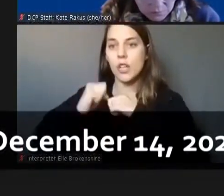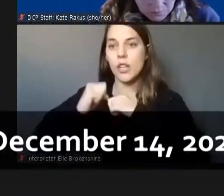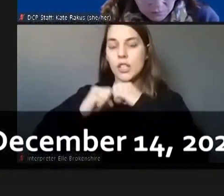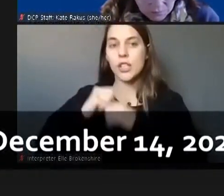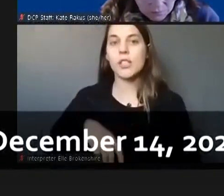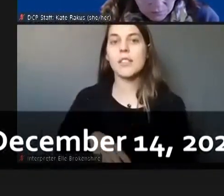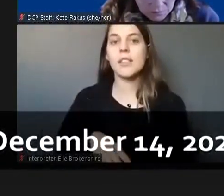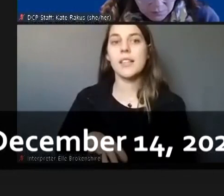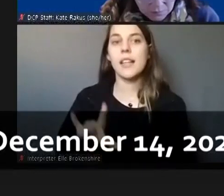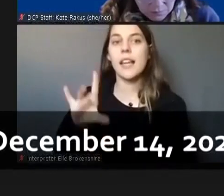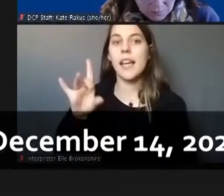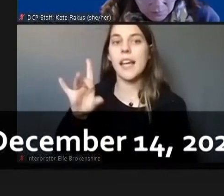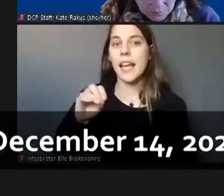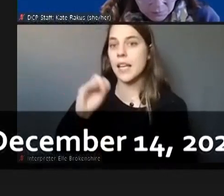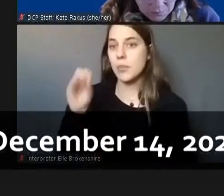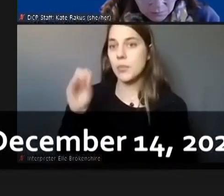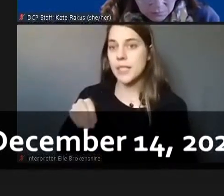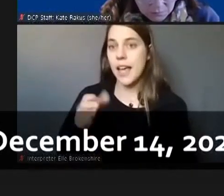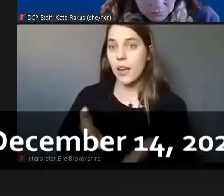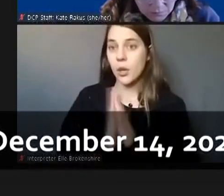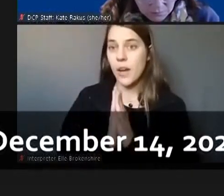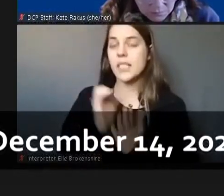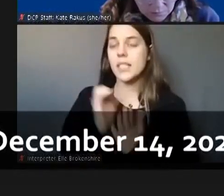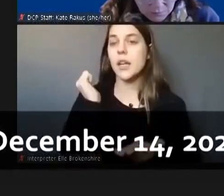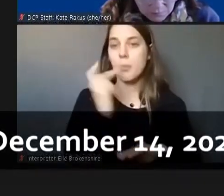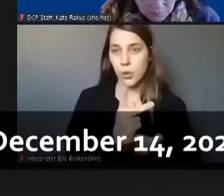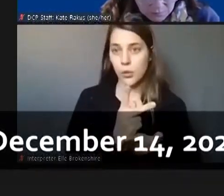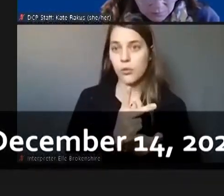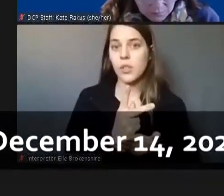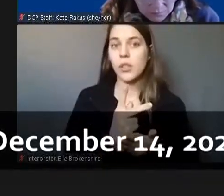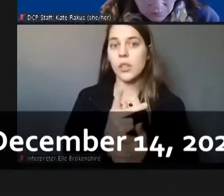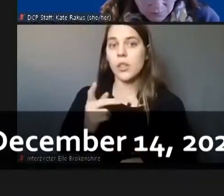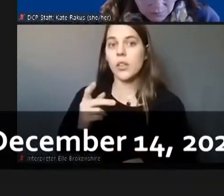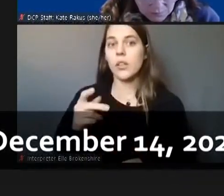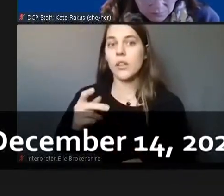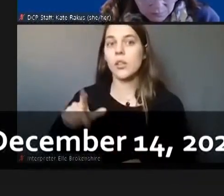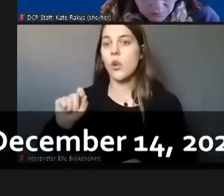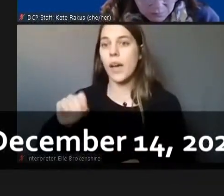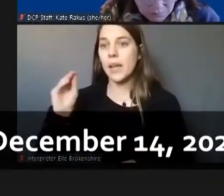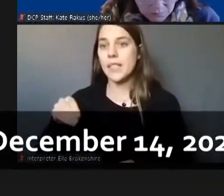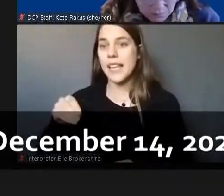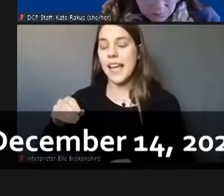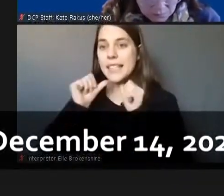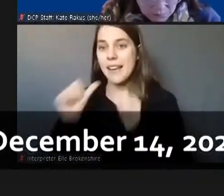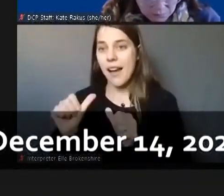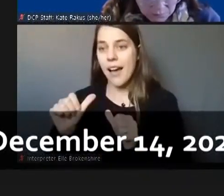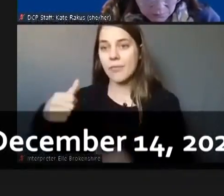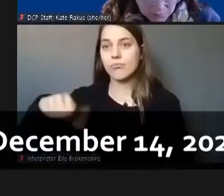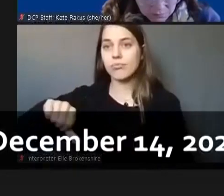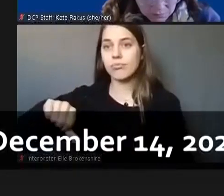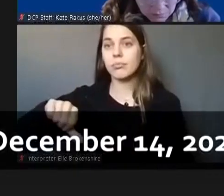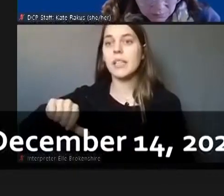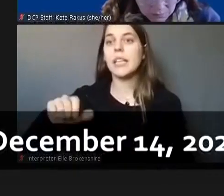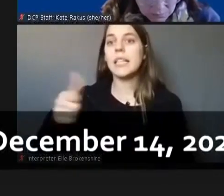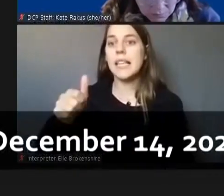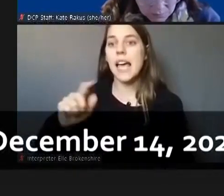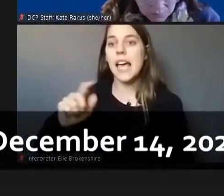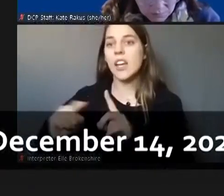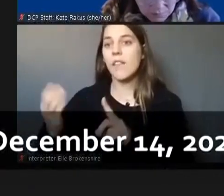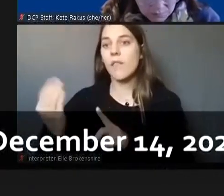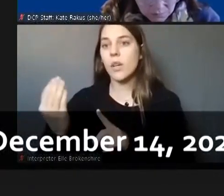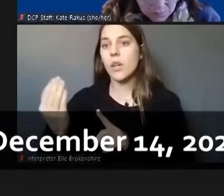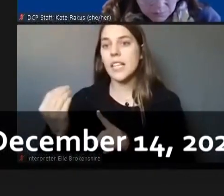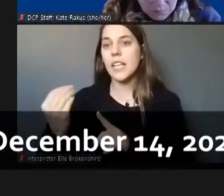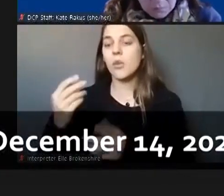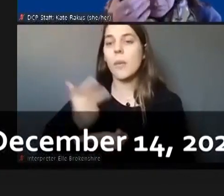board. Of those that were denied, most of them, 10 of 14, were parking pads that were